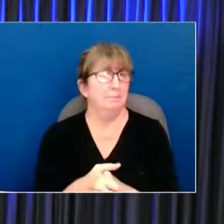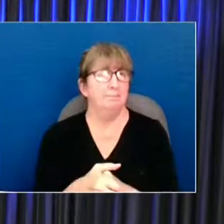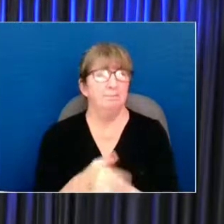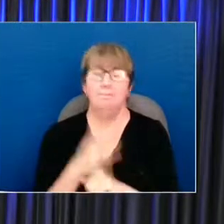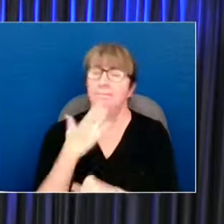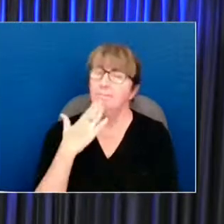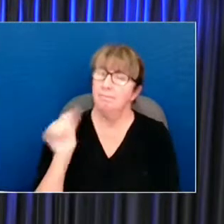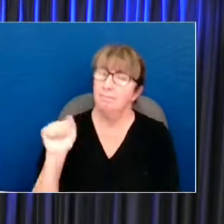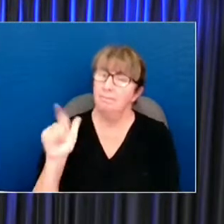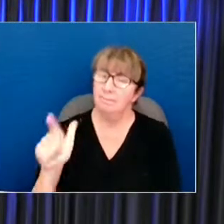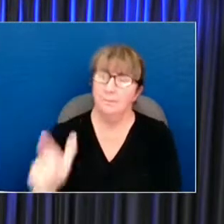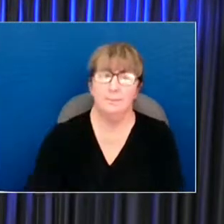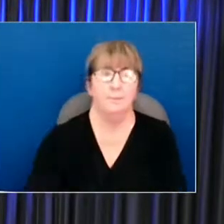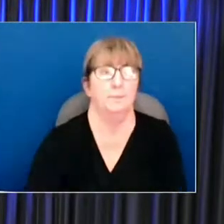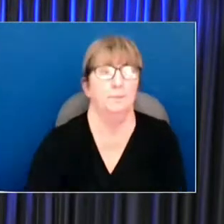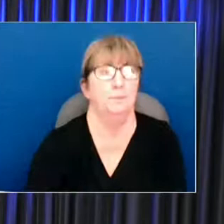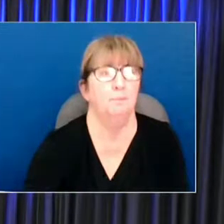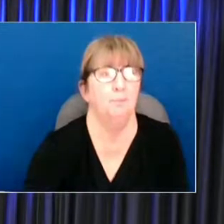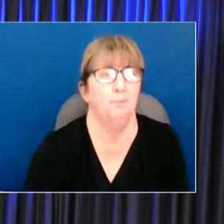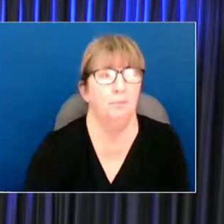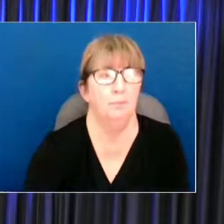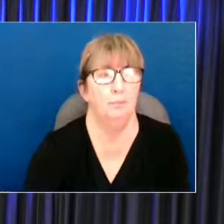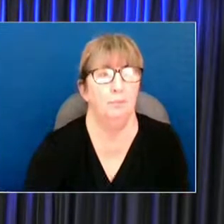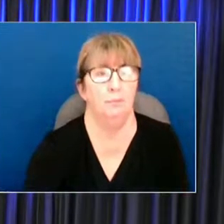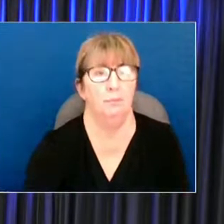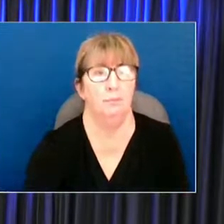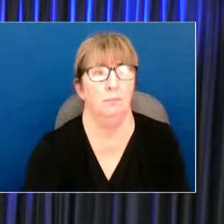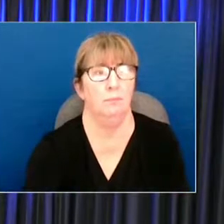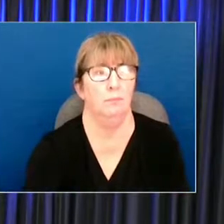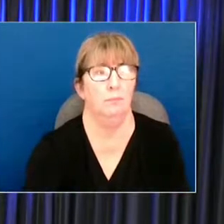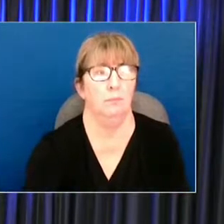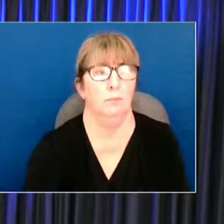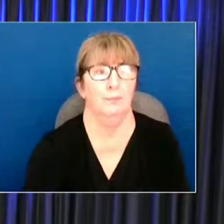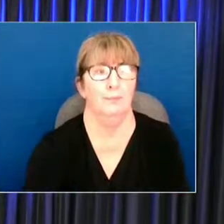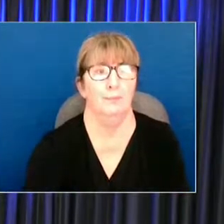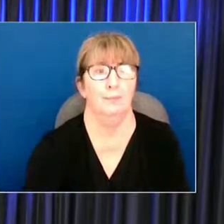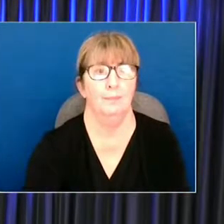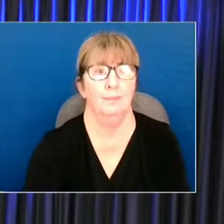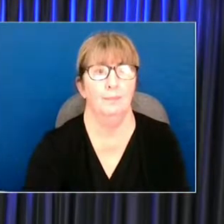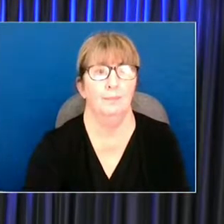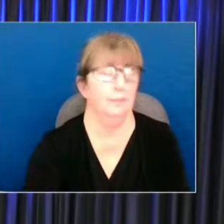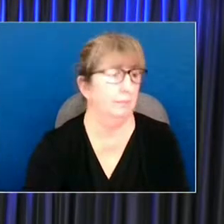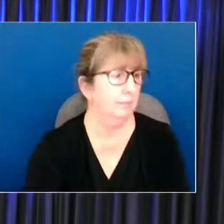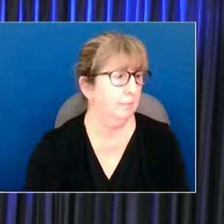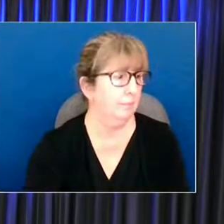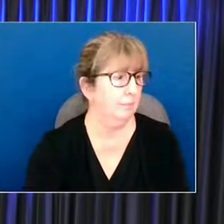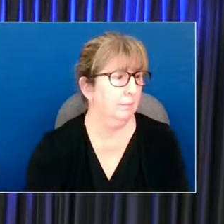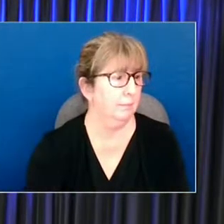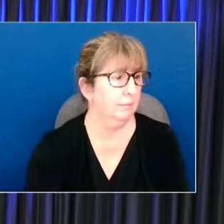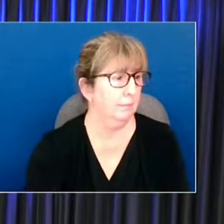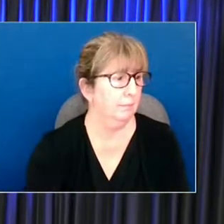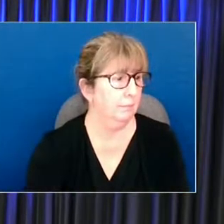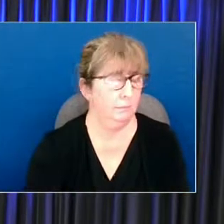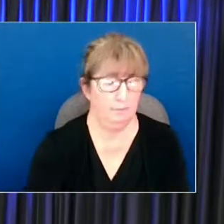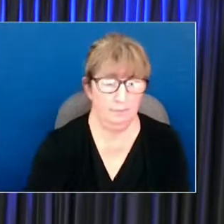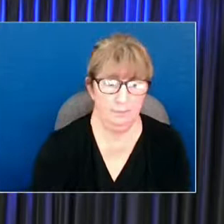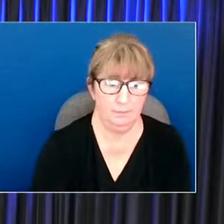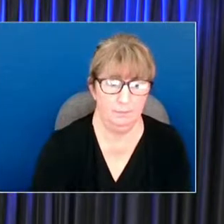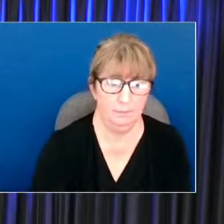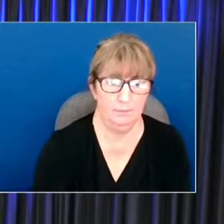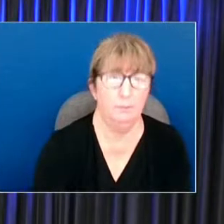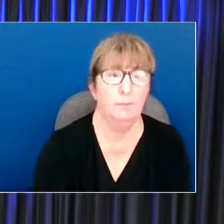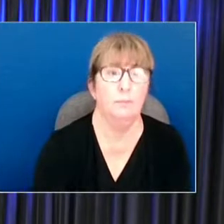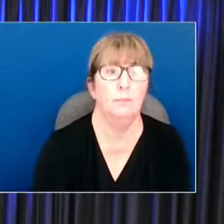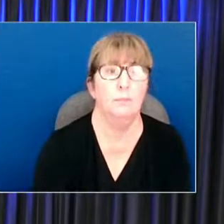Al. I would like to just take a minute and make sure that everyone has had the opportunity to go to the streaming link.